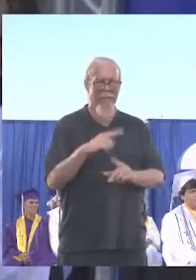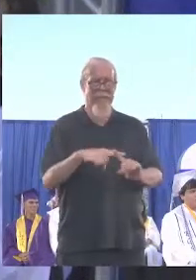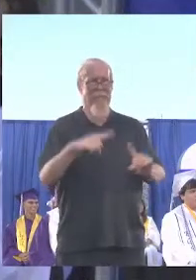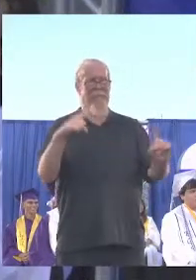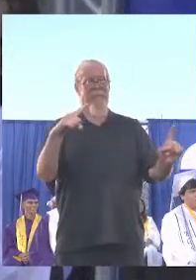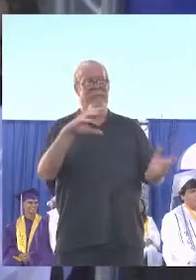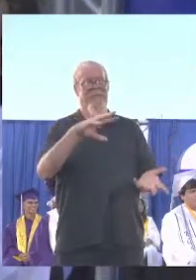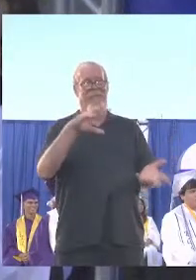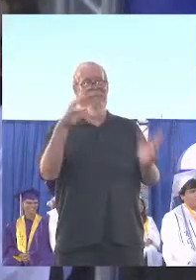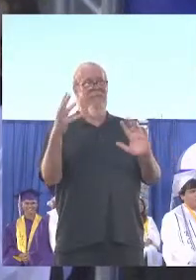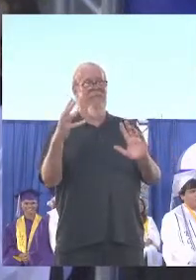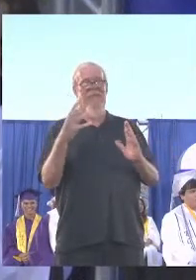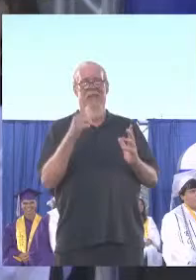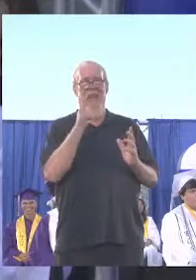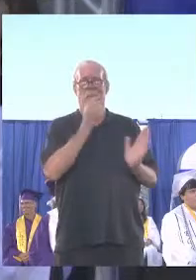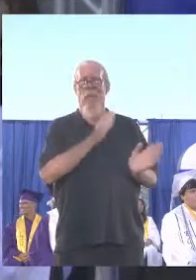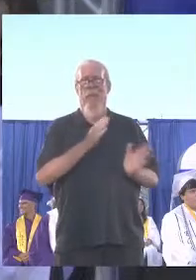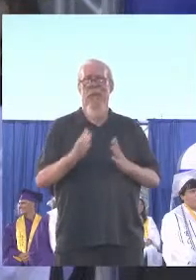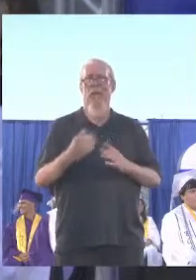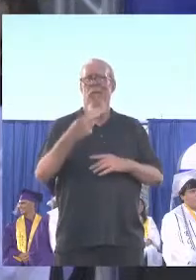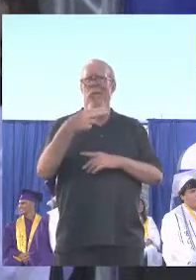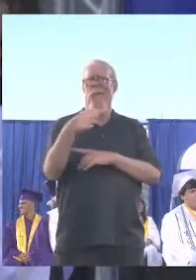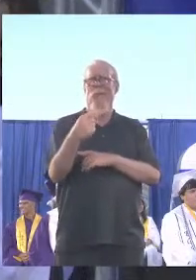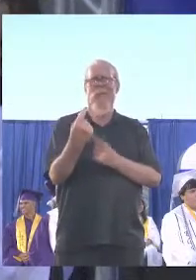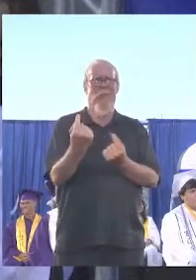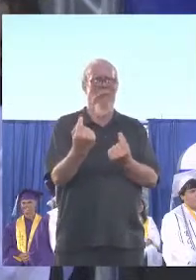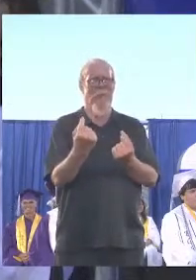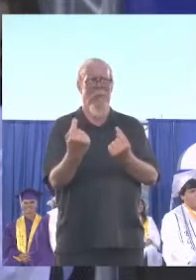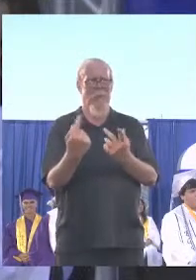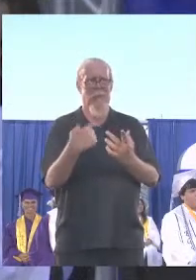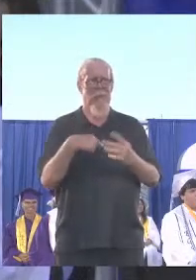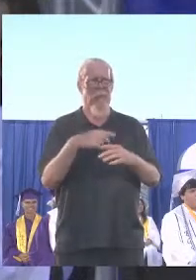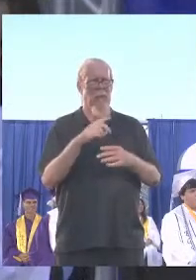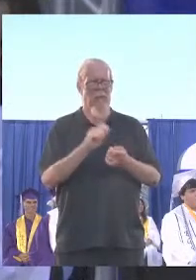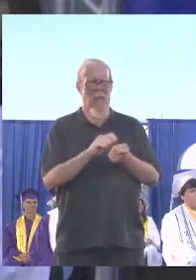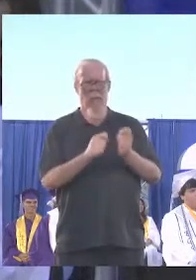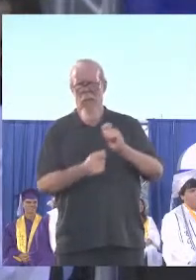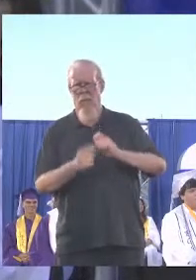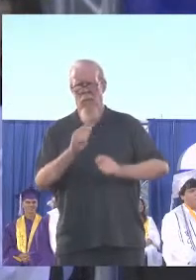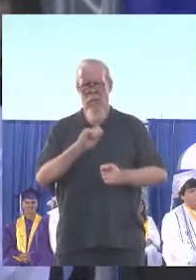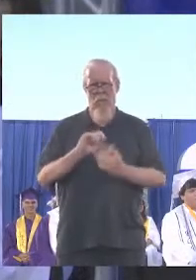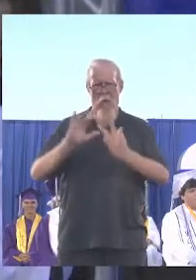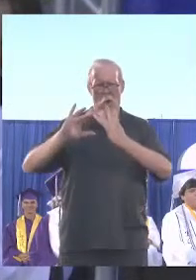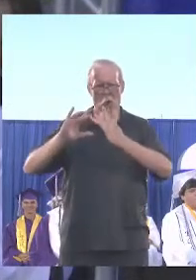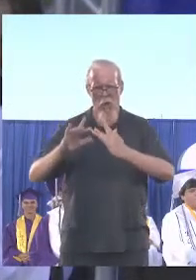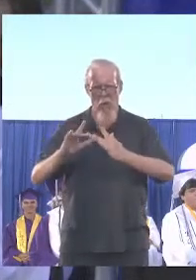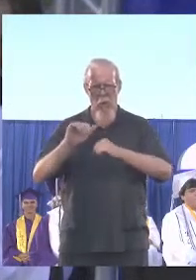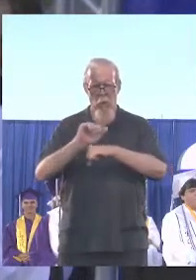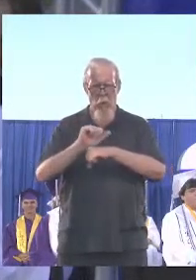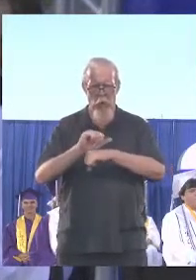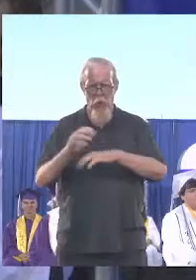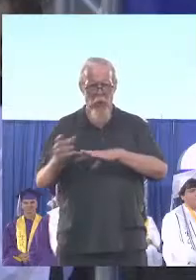for what high school had to offer and had to adjust to all of our work being online and social distancing while still being in a packed school.